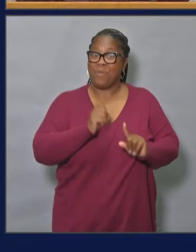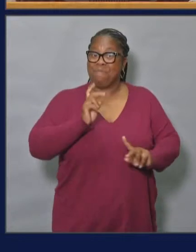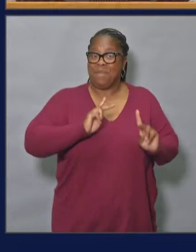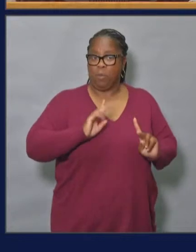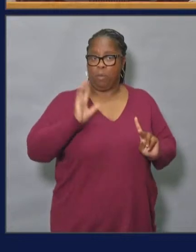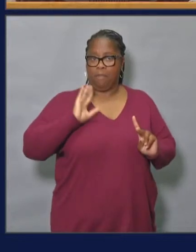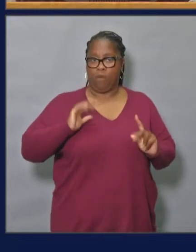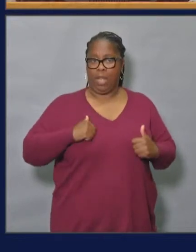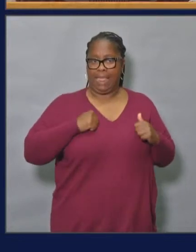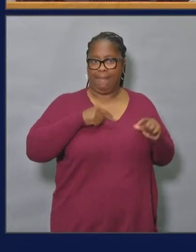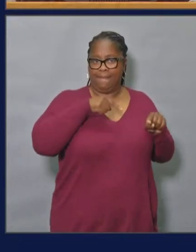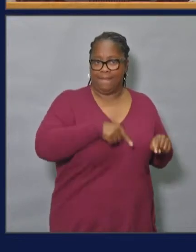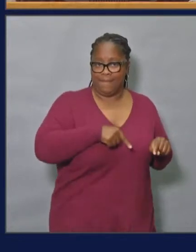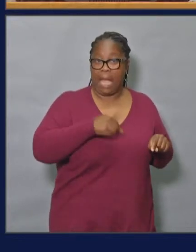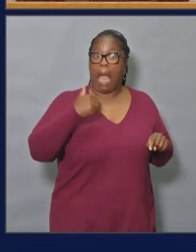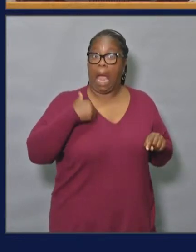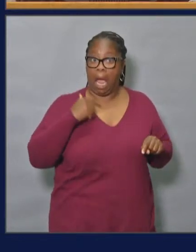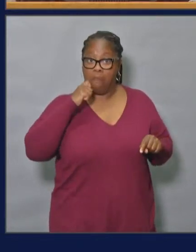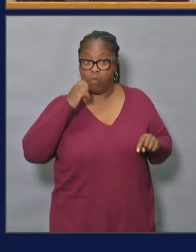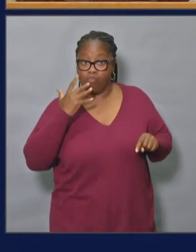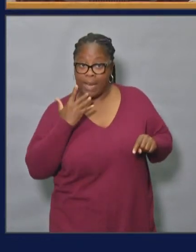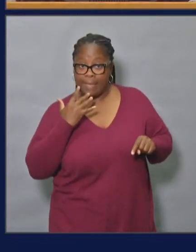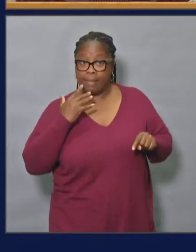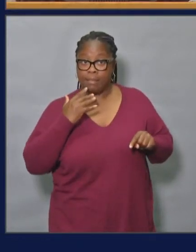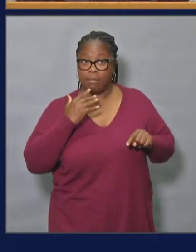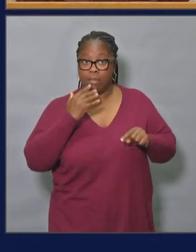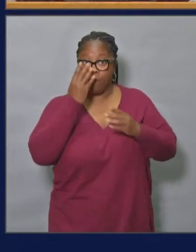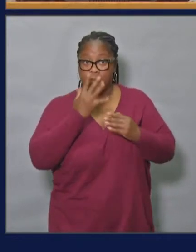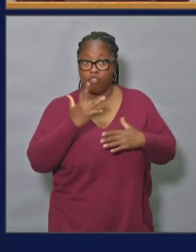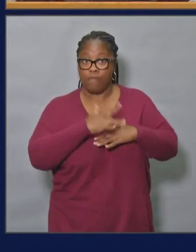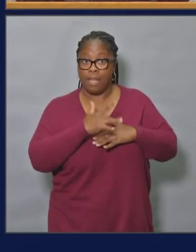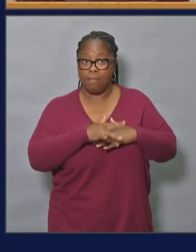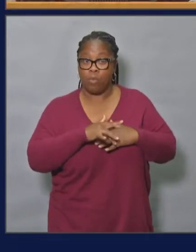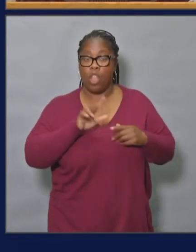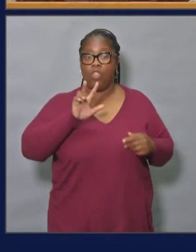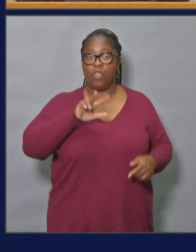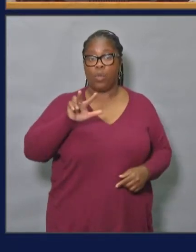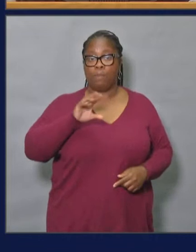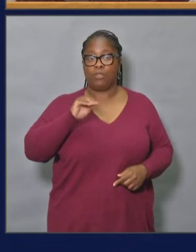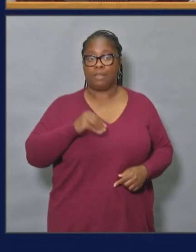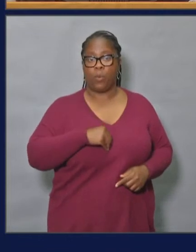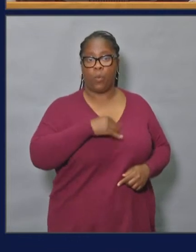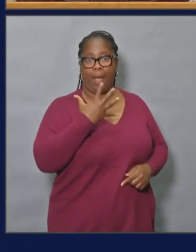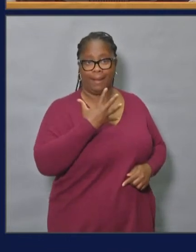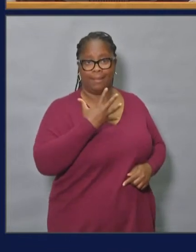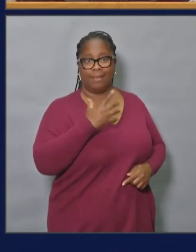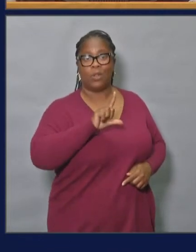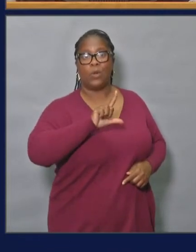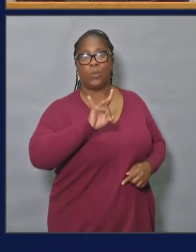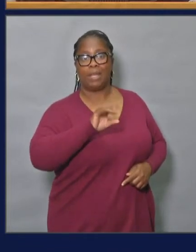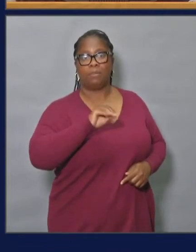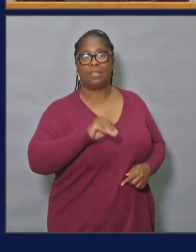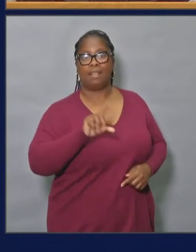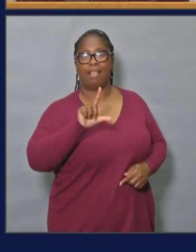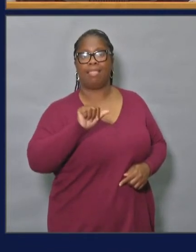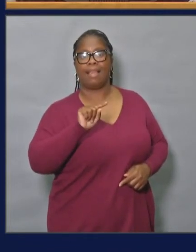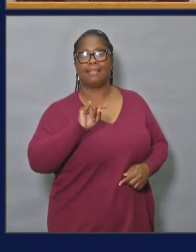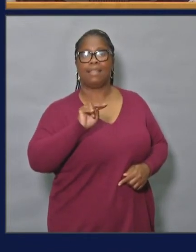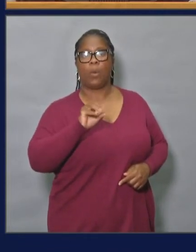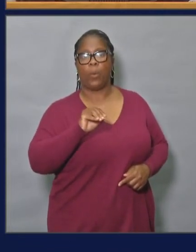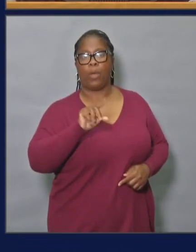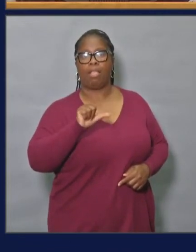we have race and ethnicity information, 33% were white, 28% were Latino or